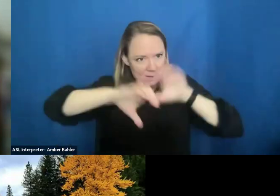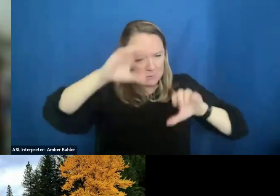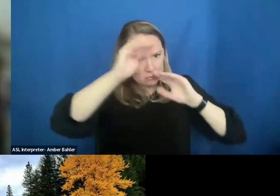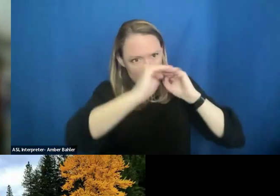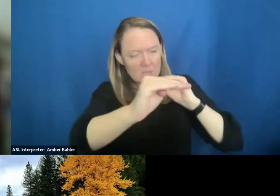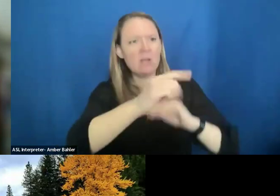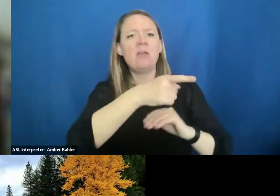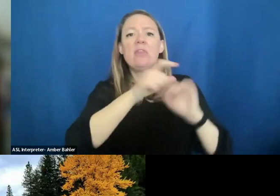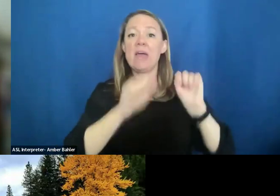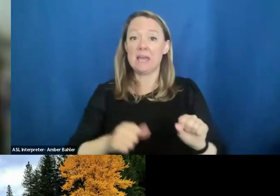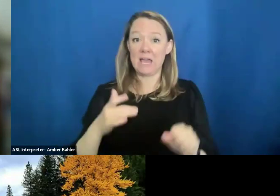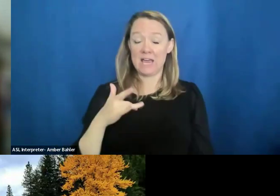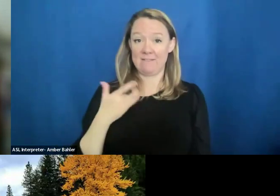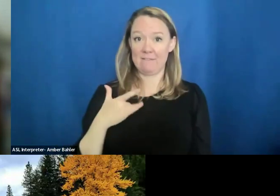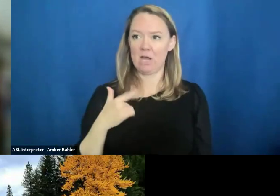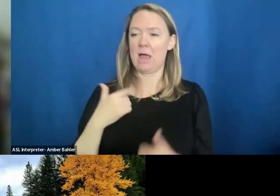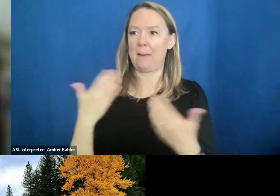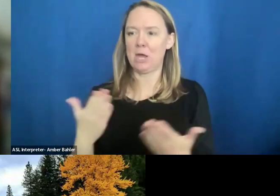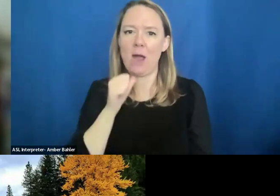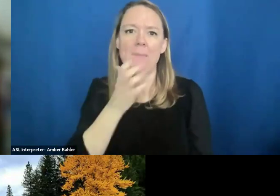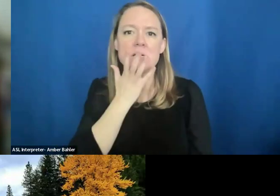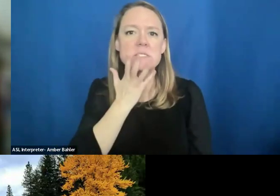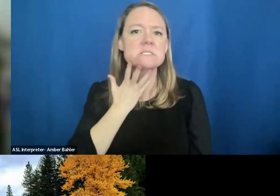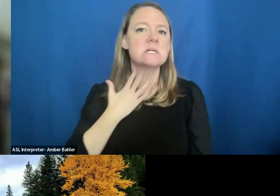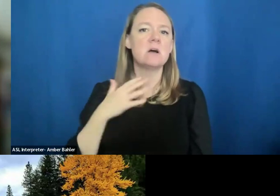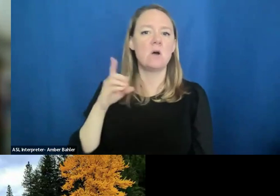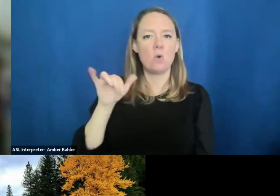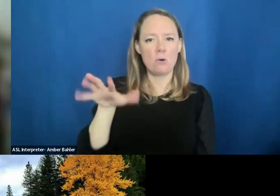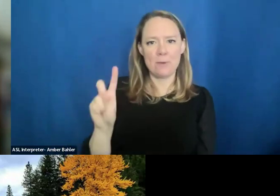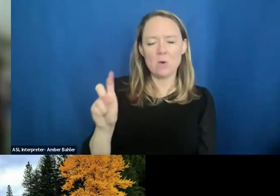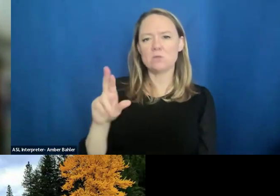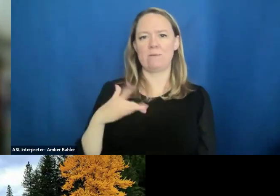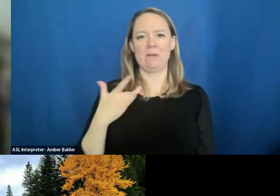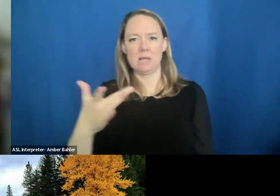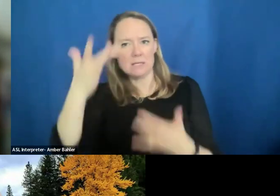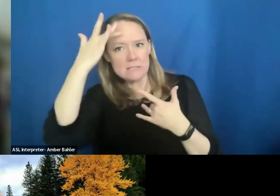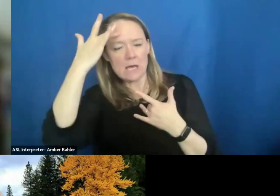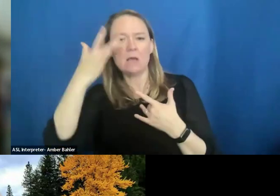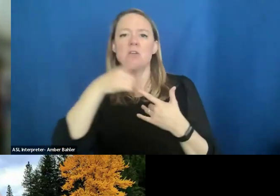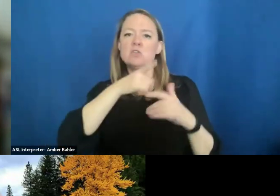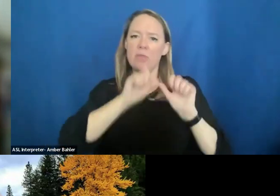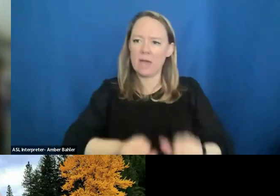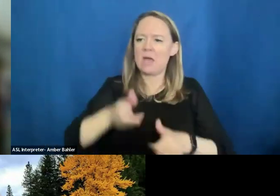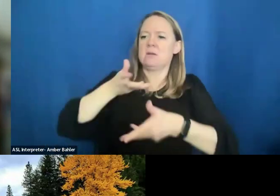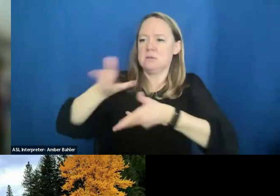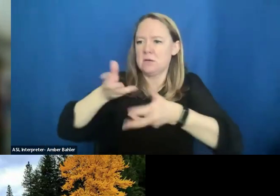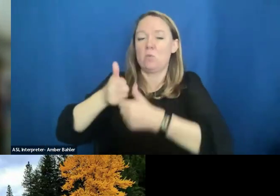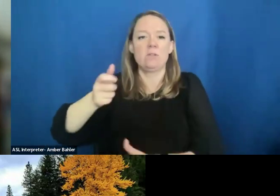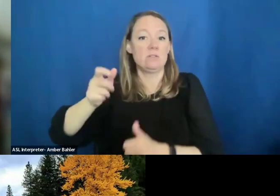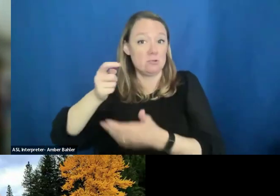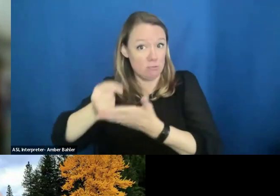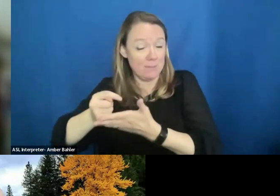know, not craving opioids or feeling sick, that they can then engage in whatever treatment they need. So I think it's important to point that